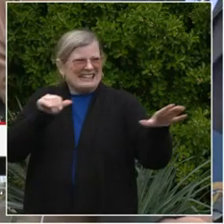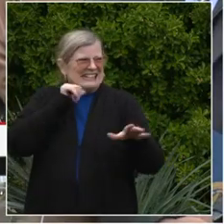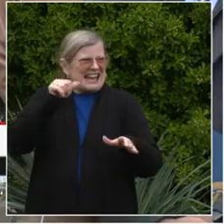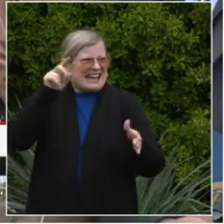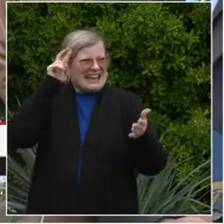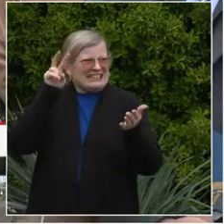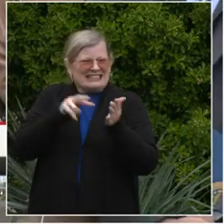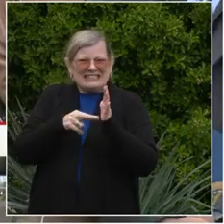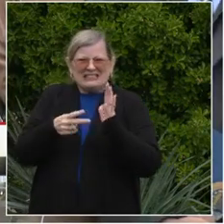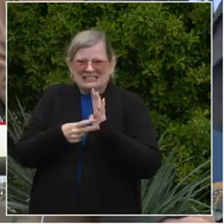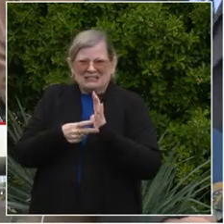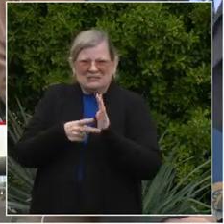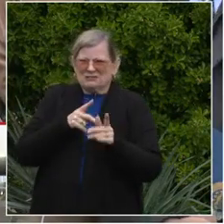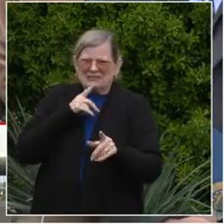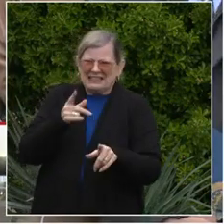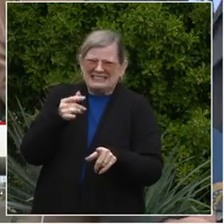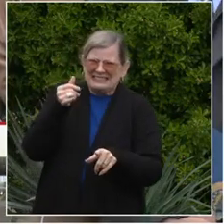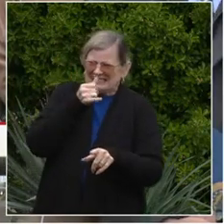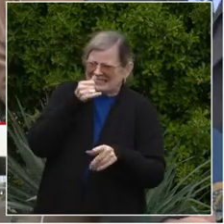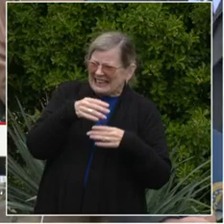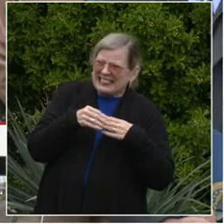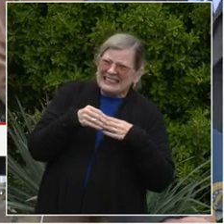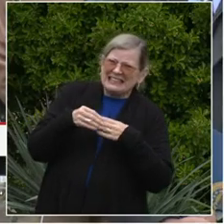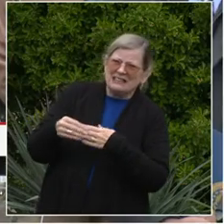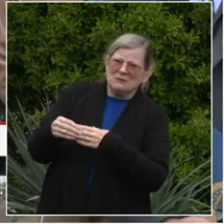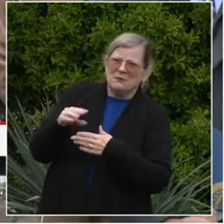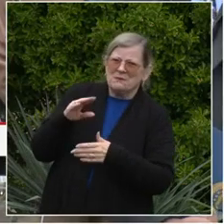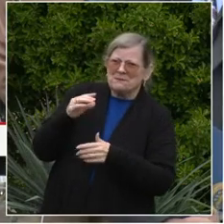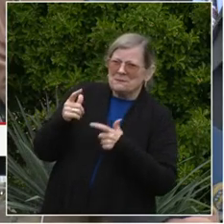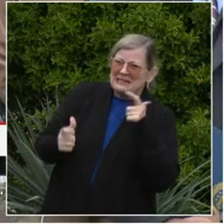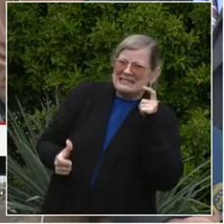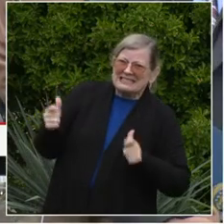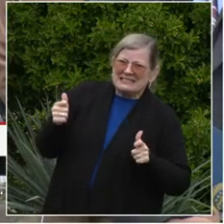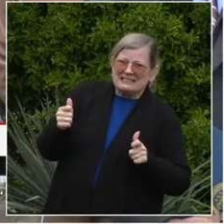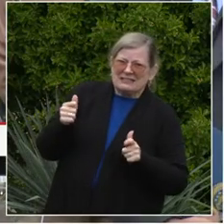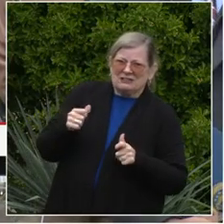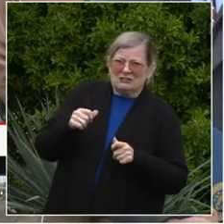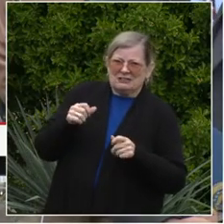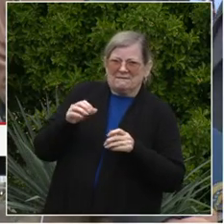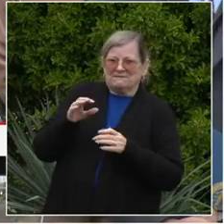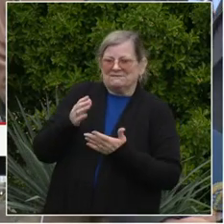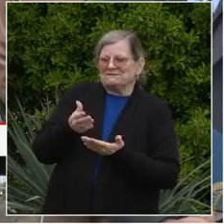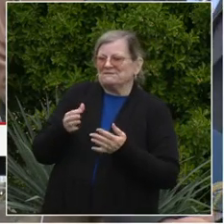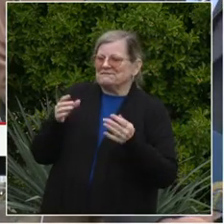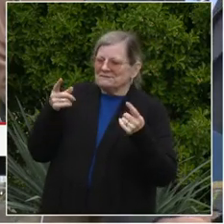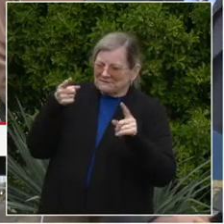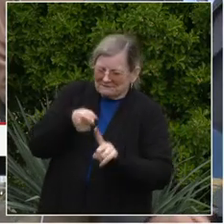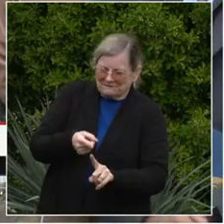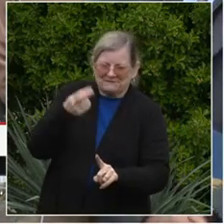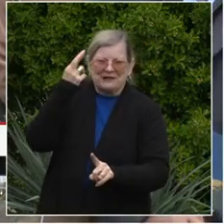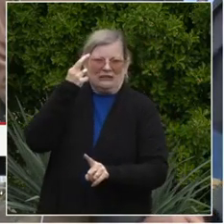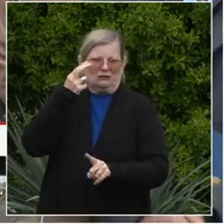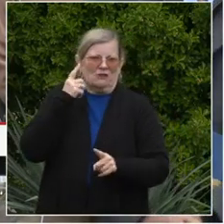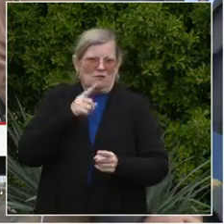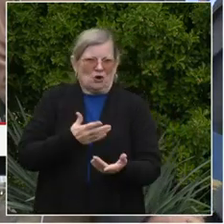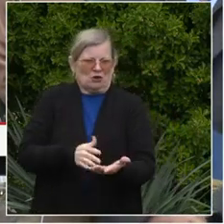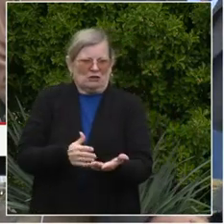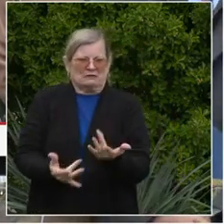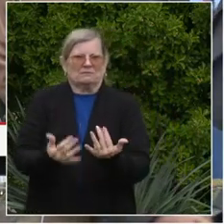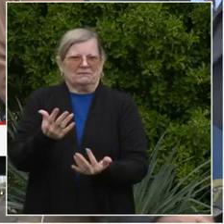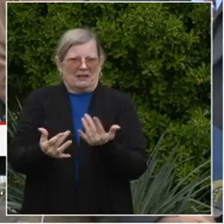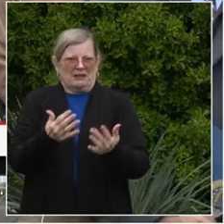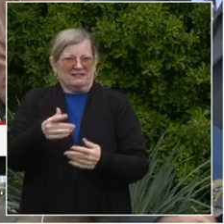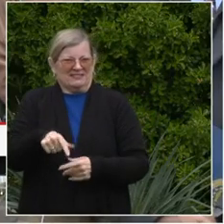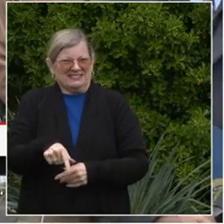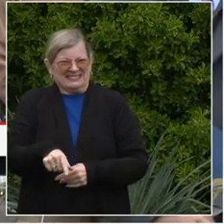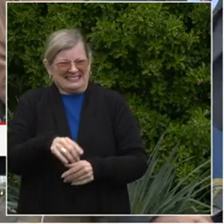leading contributing factor in cooking fires and fire deaths. Here in the district, tragically this year, we have